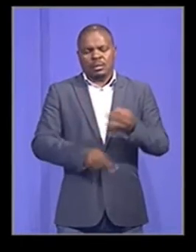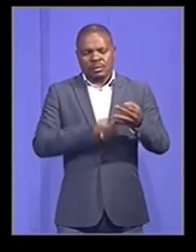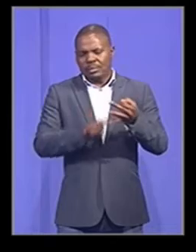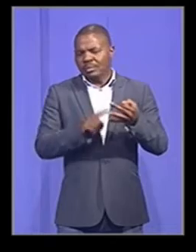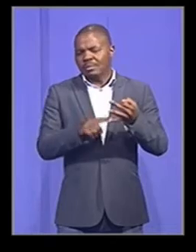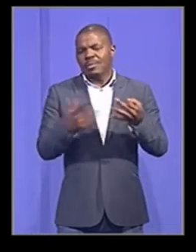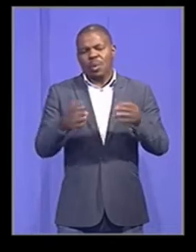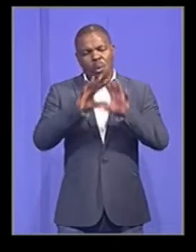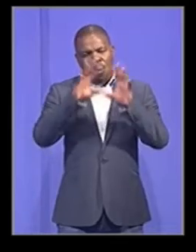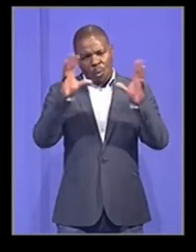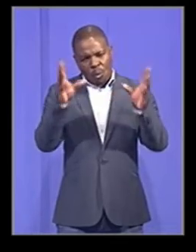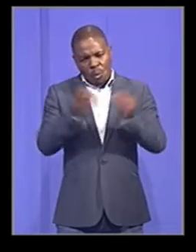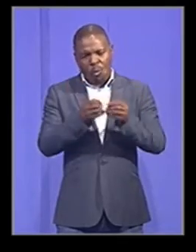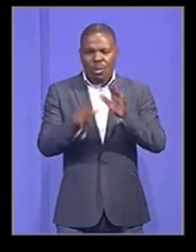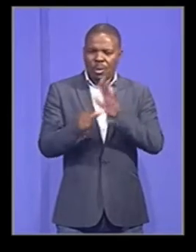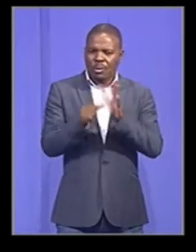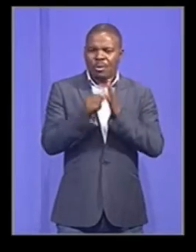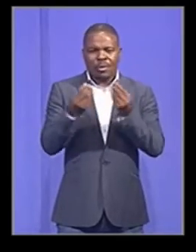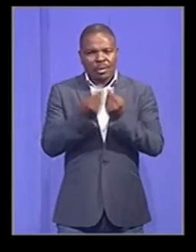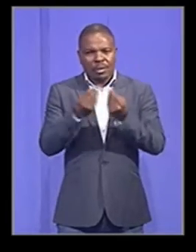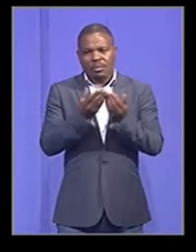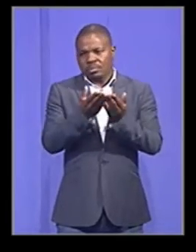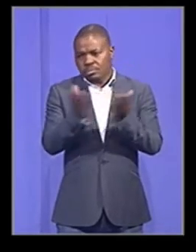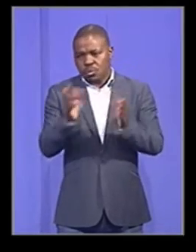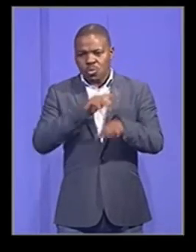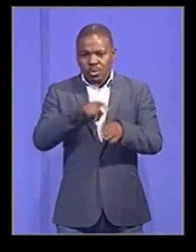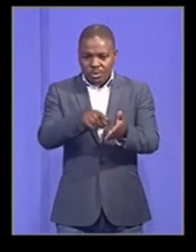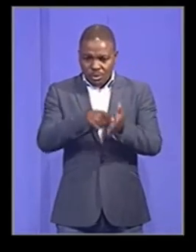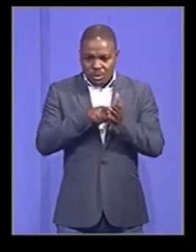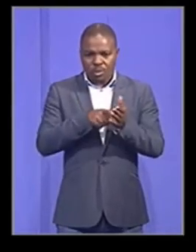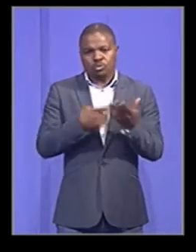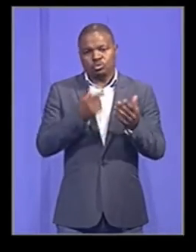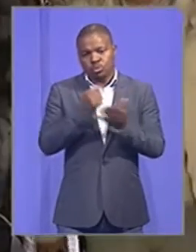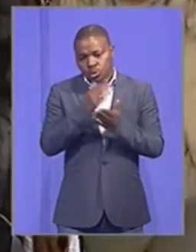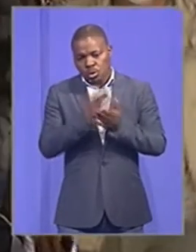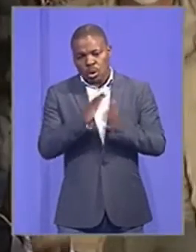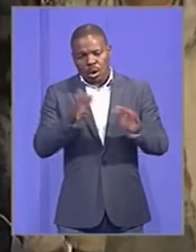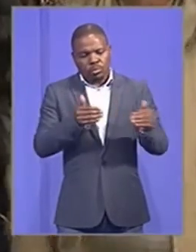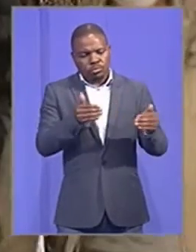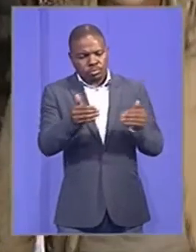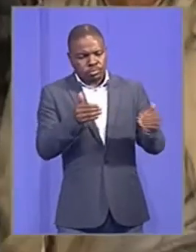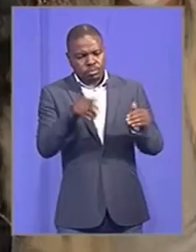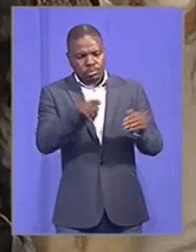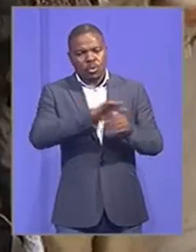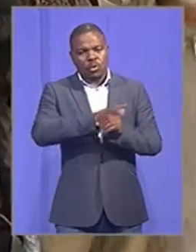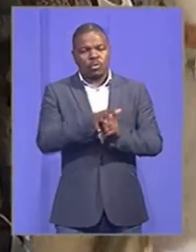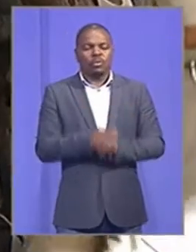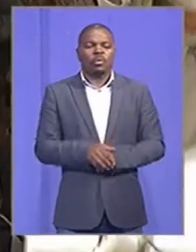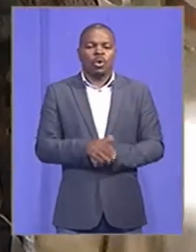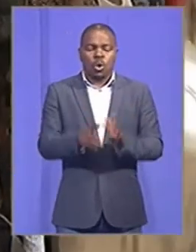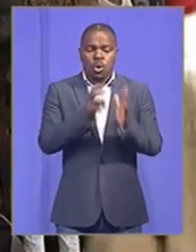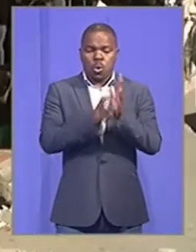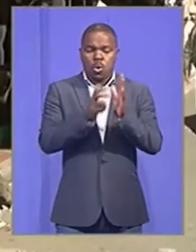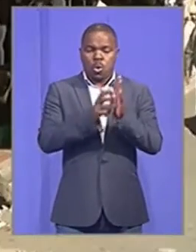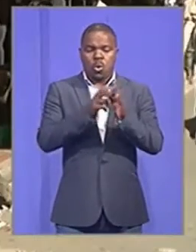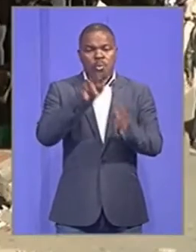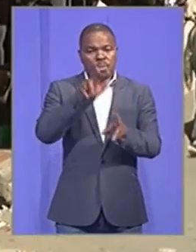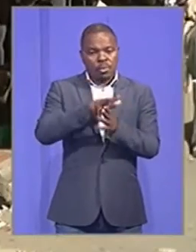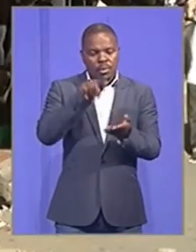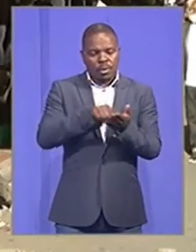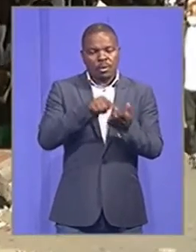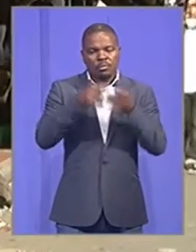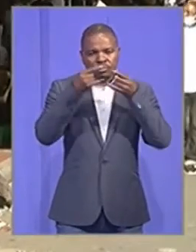well all the other necessities that are also required as part of how we manage COVID. Go atlanegisitswe molao wa go rwadiwa ga